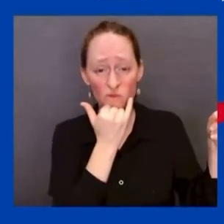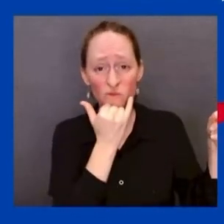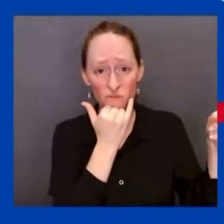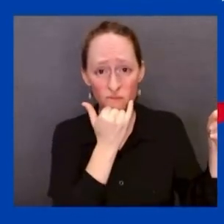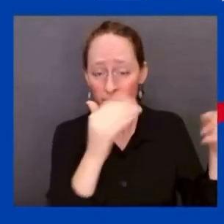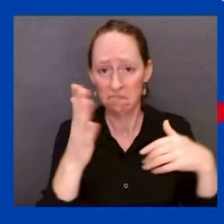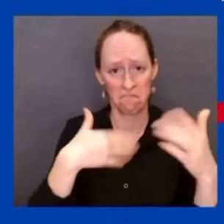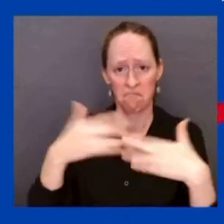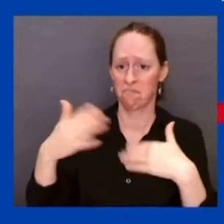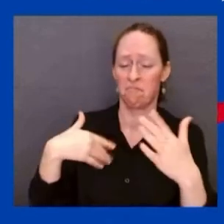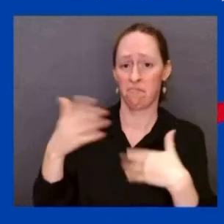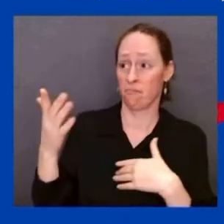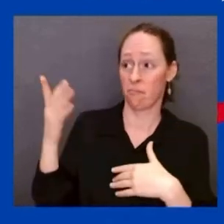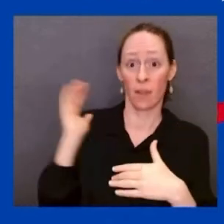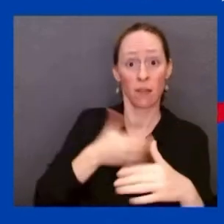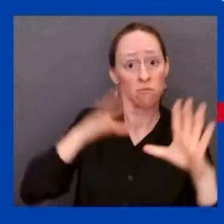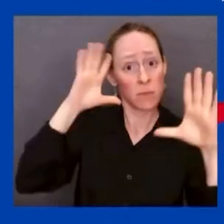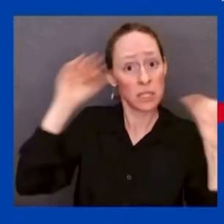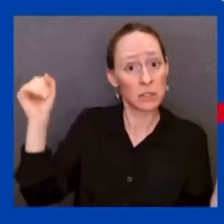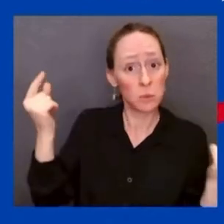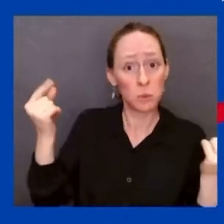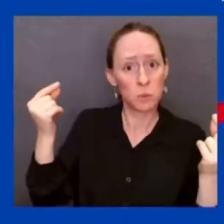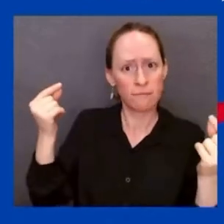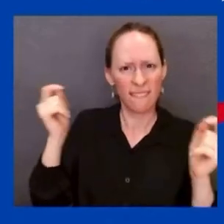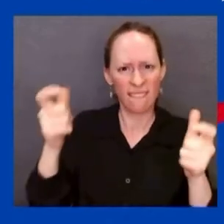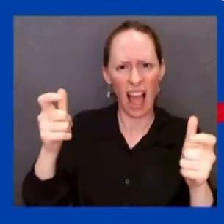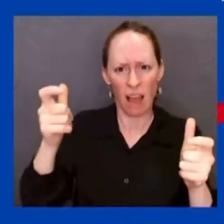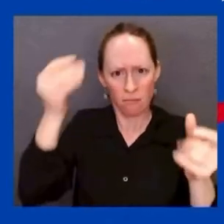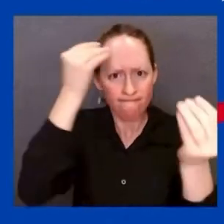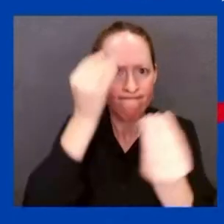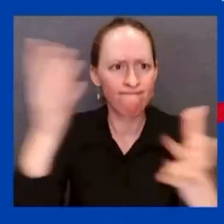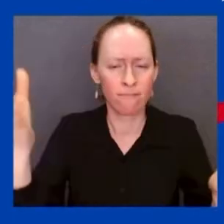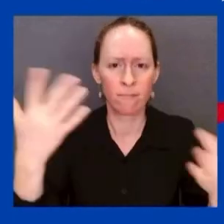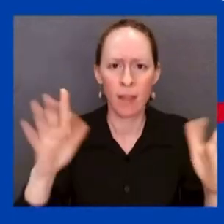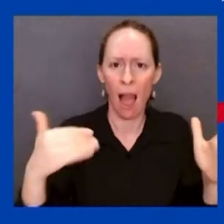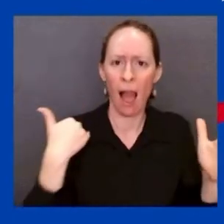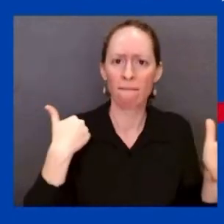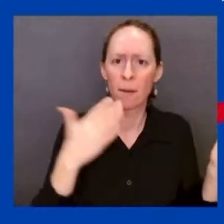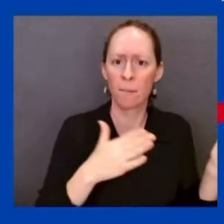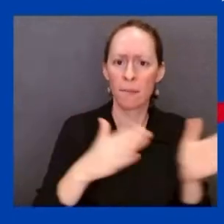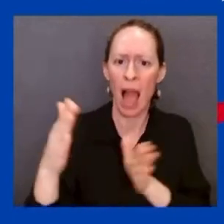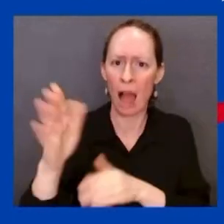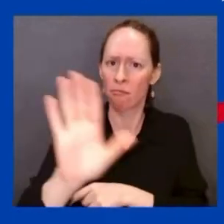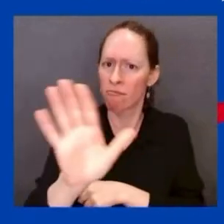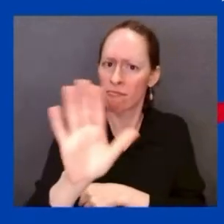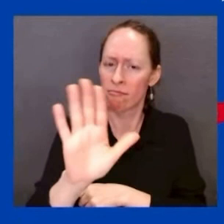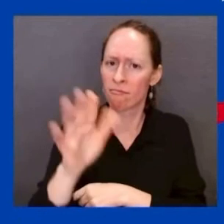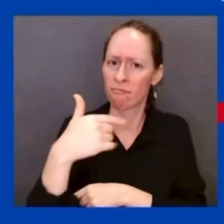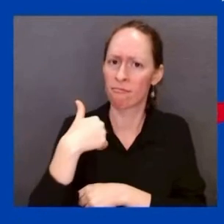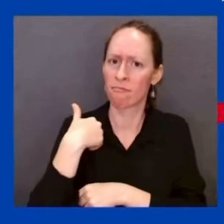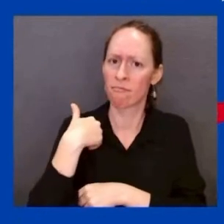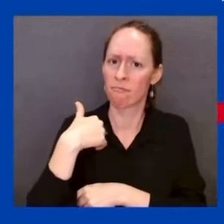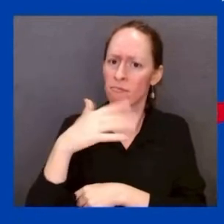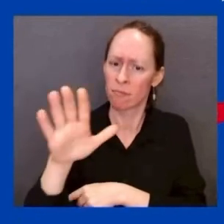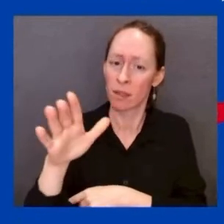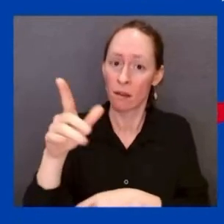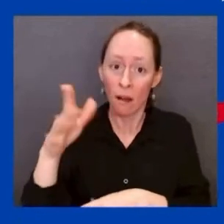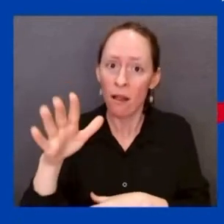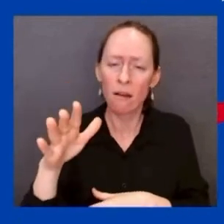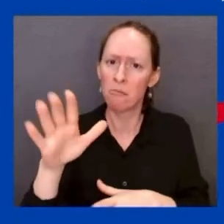yet. I'm not done yet. And he's going to continue to work to ensure that we have student